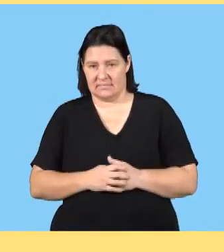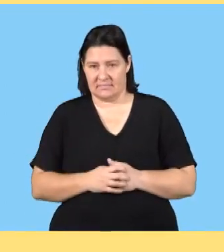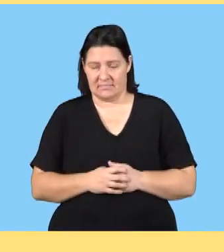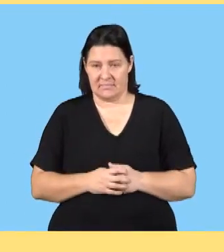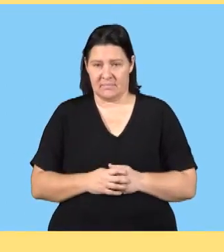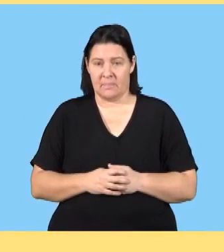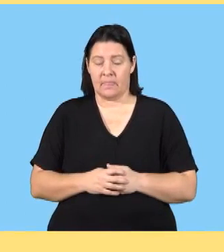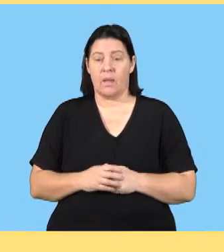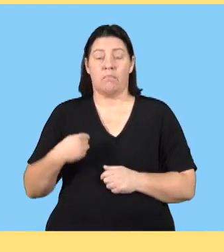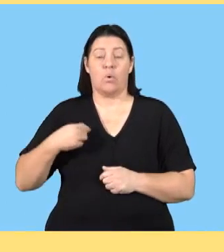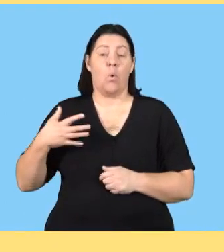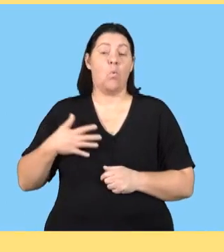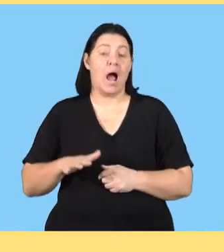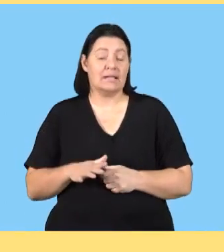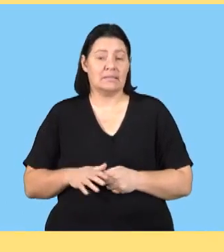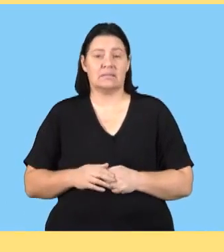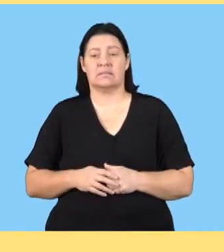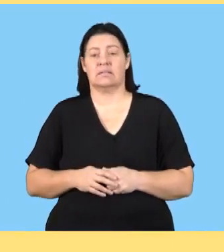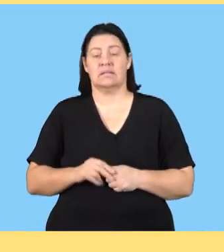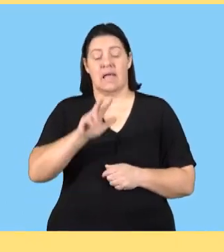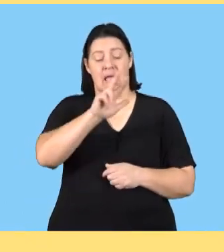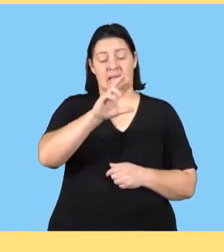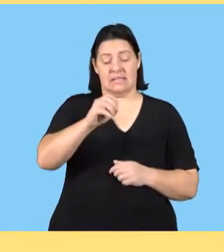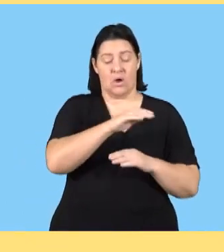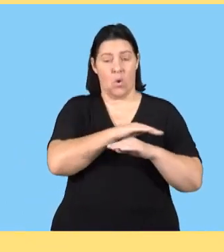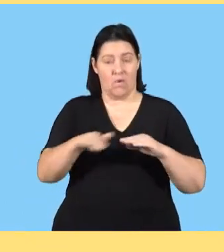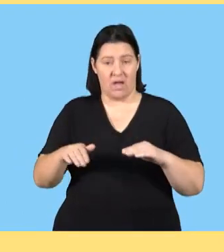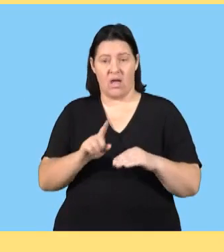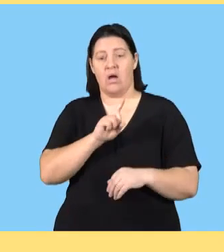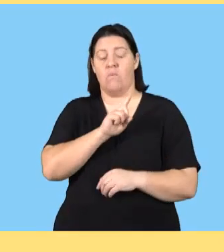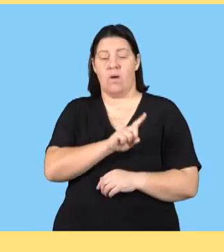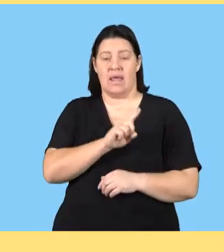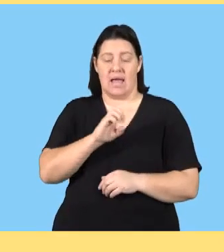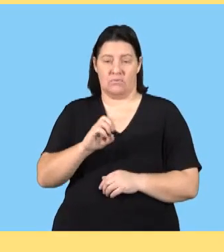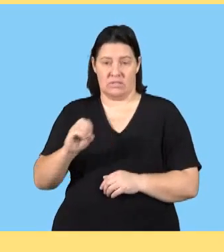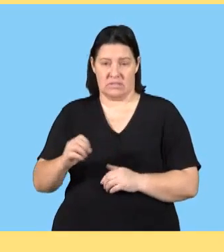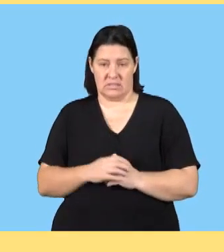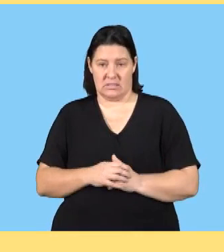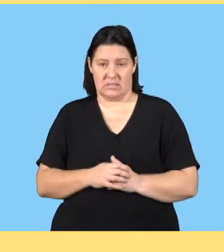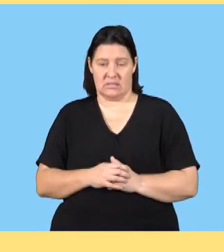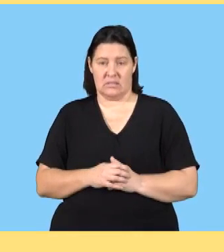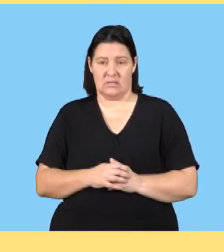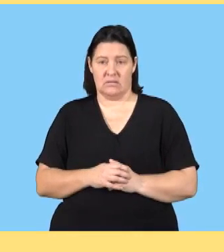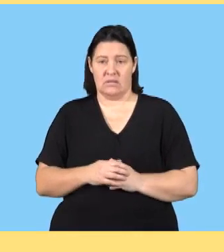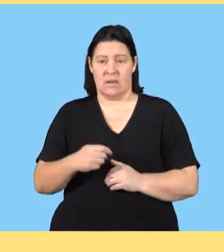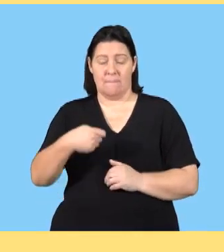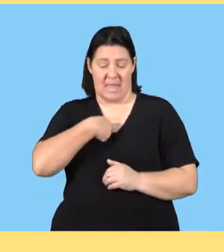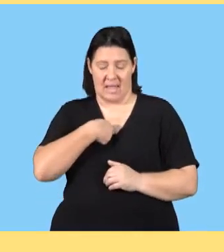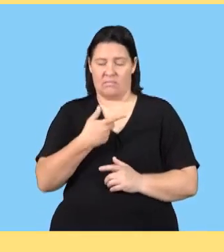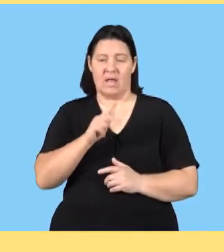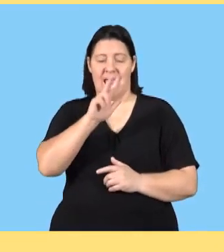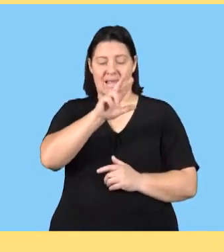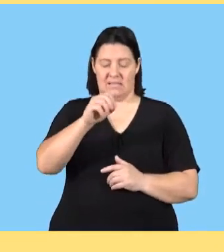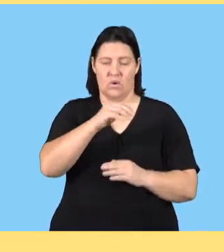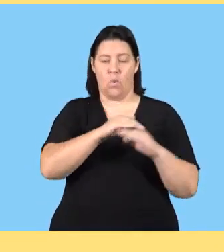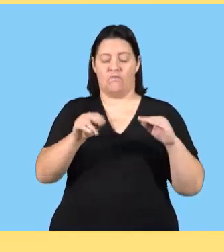cents. What we want to write off is 80, but what has been paid is